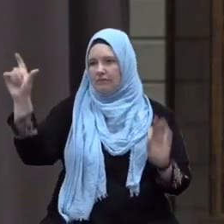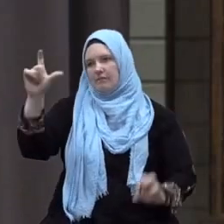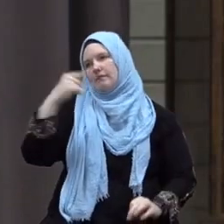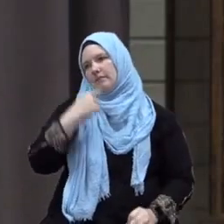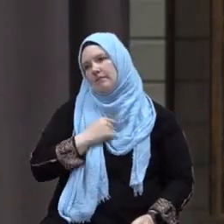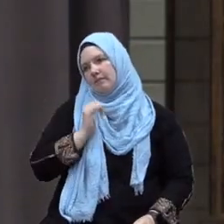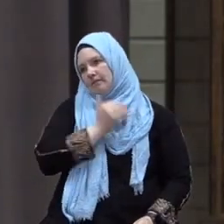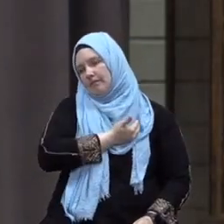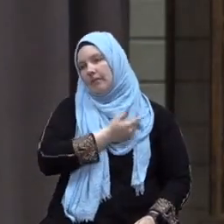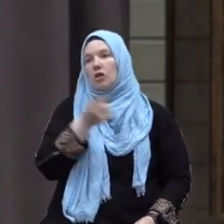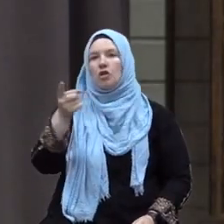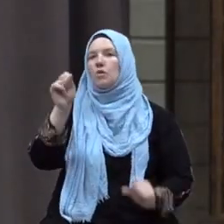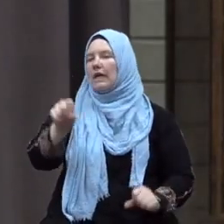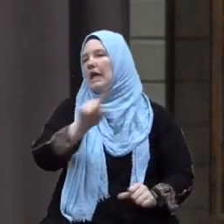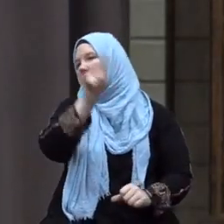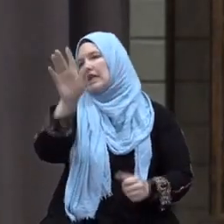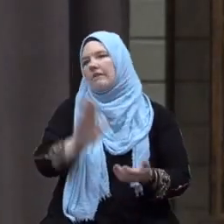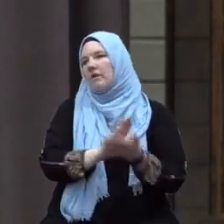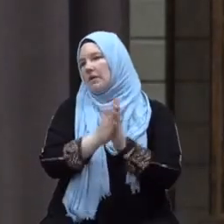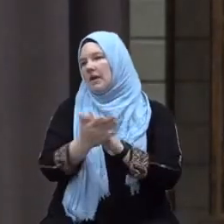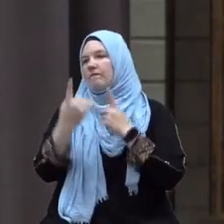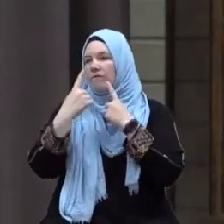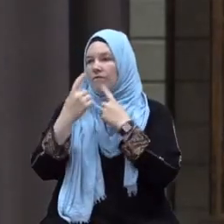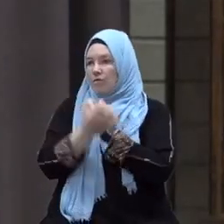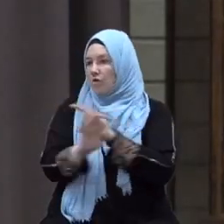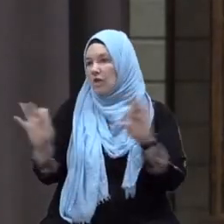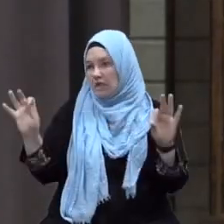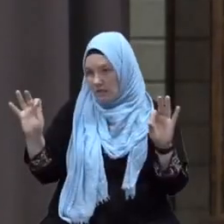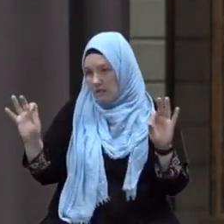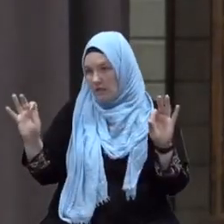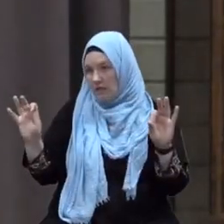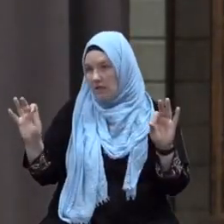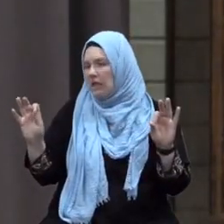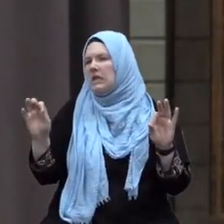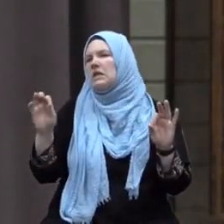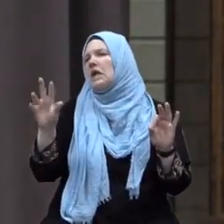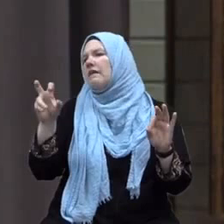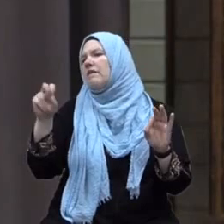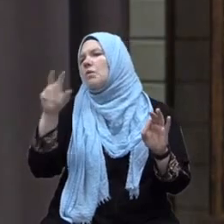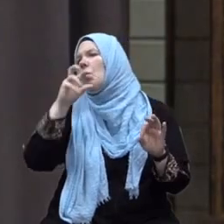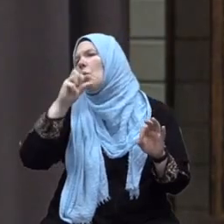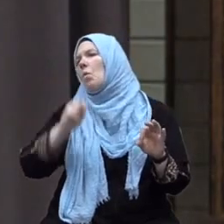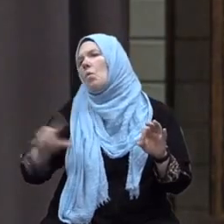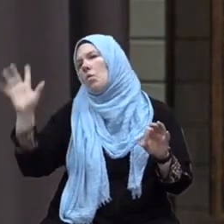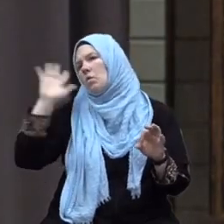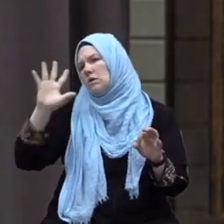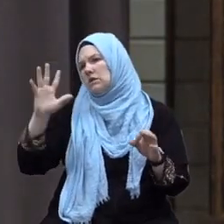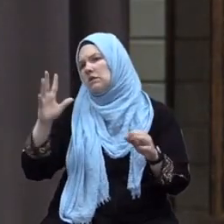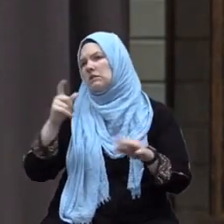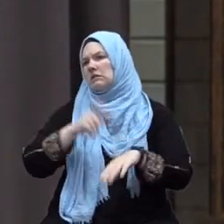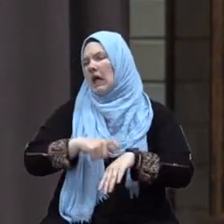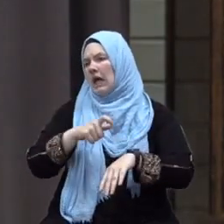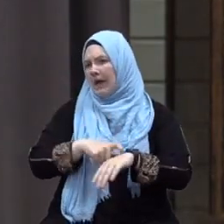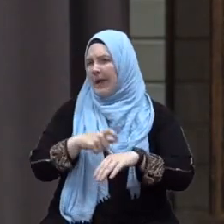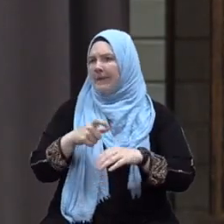us. You can never be free. Even in the Old Testament, it tells